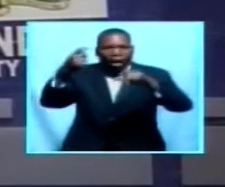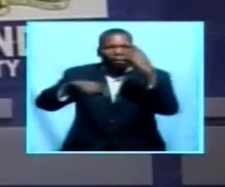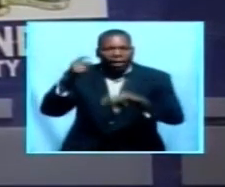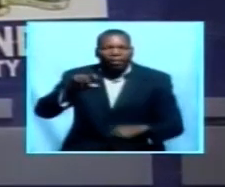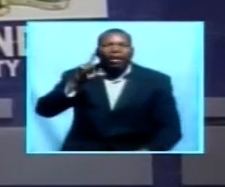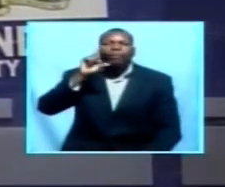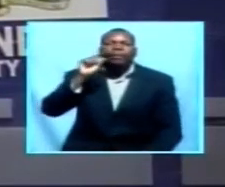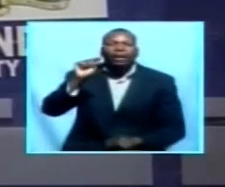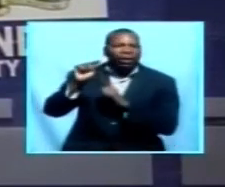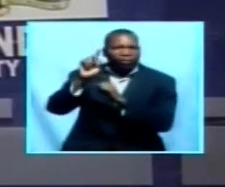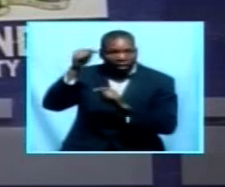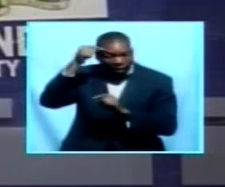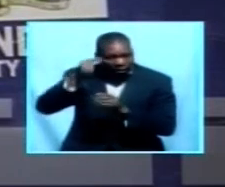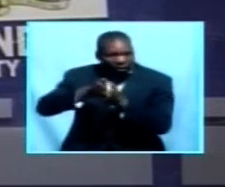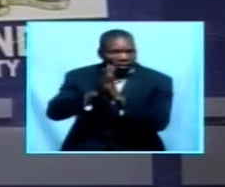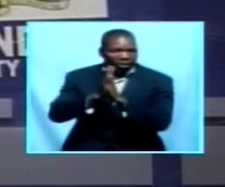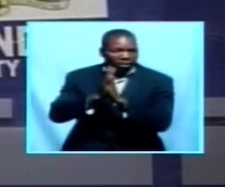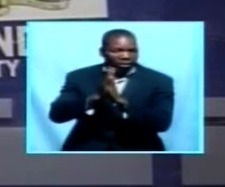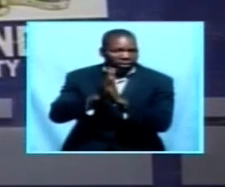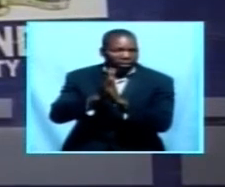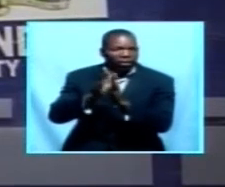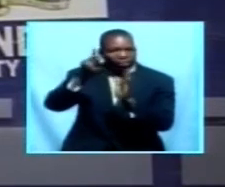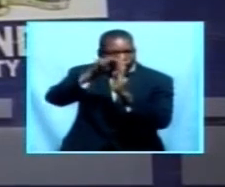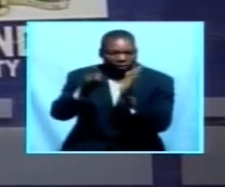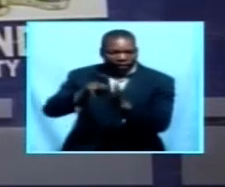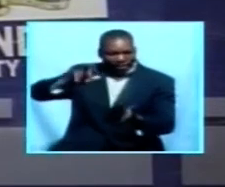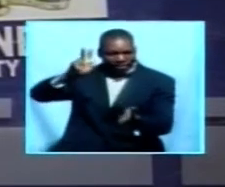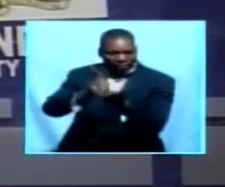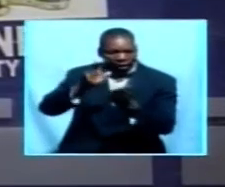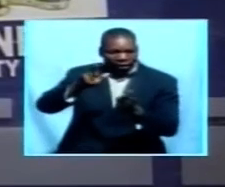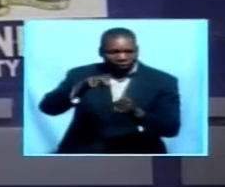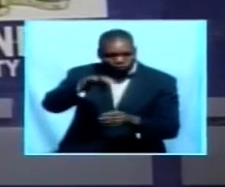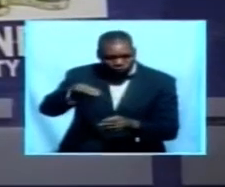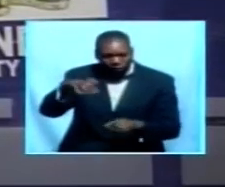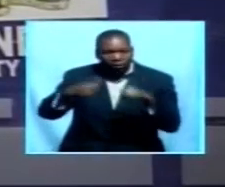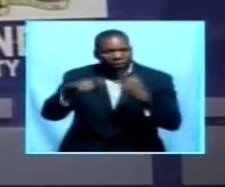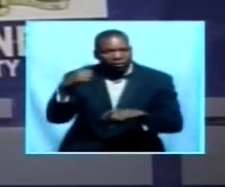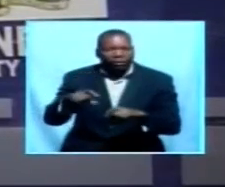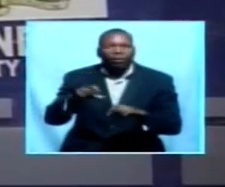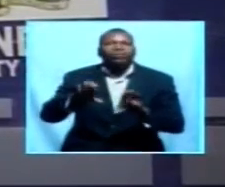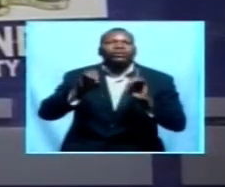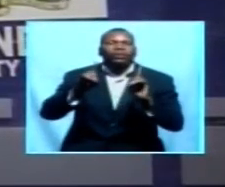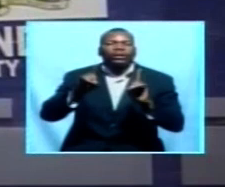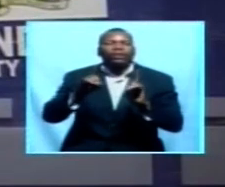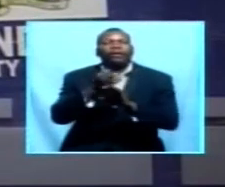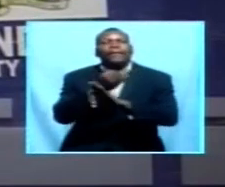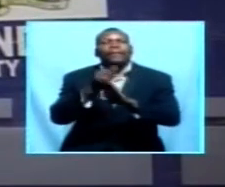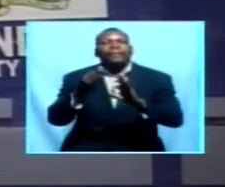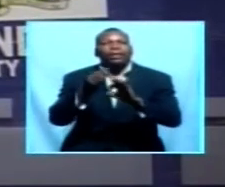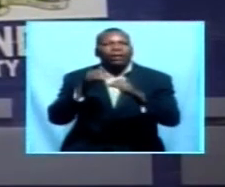Disability appeals to the government to put in place a policy that will enable disabled children access free